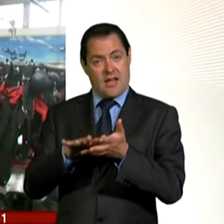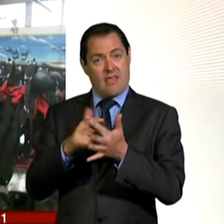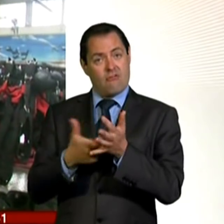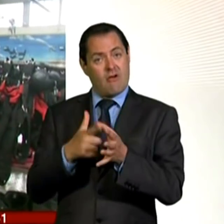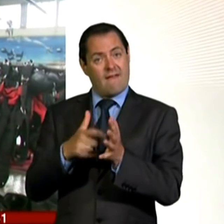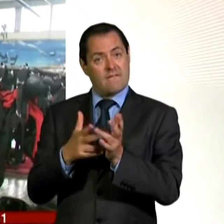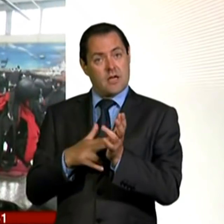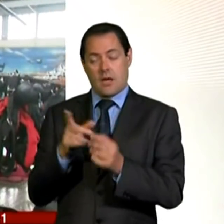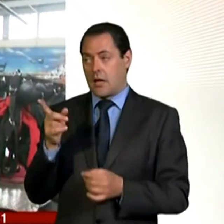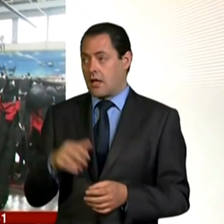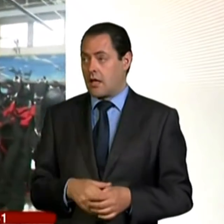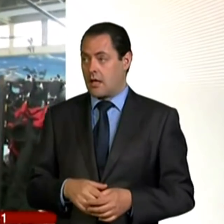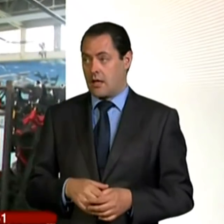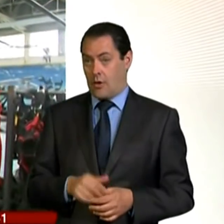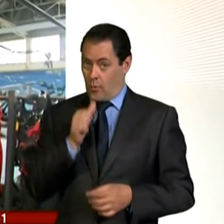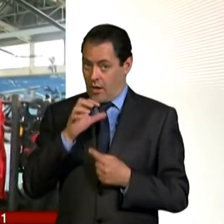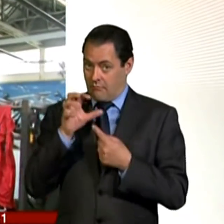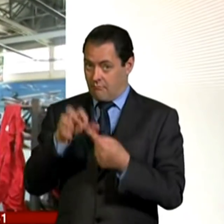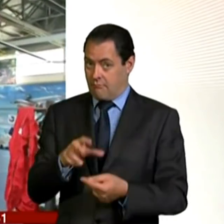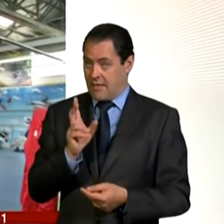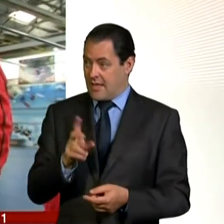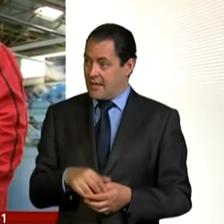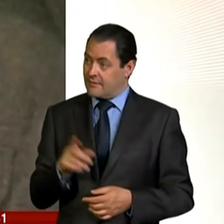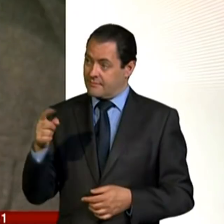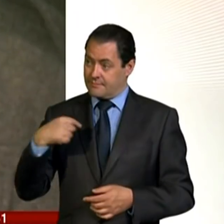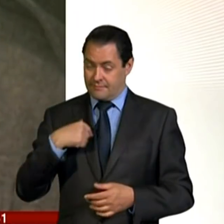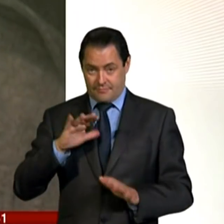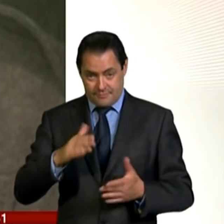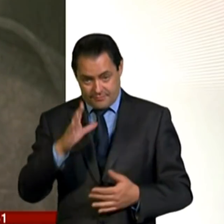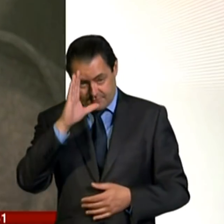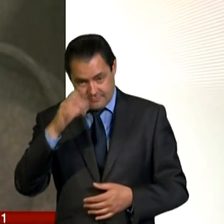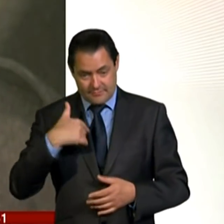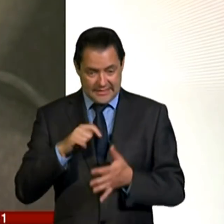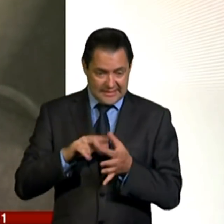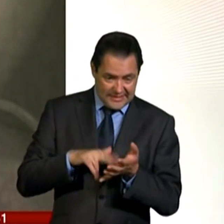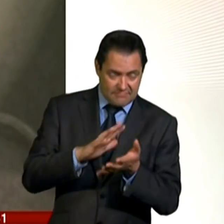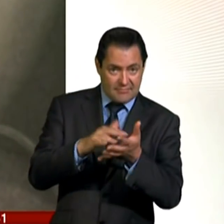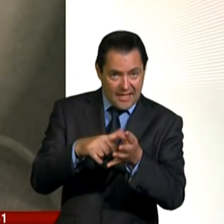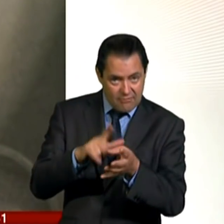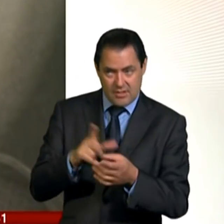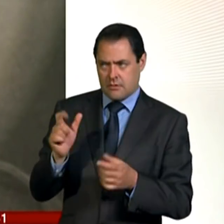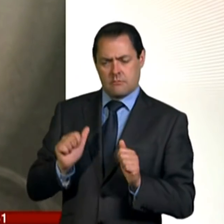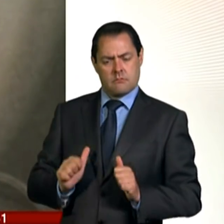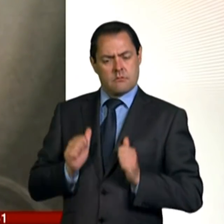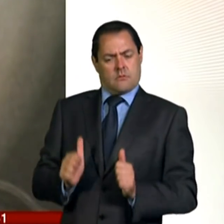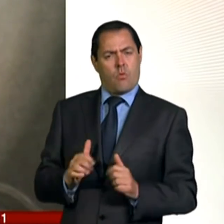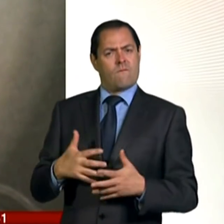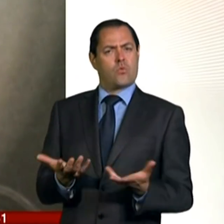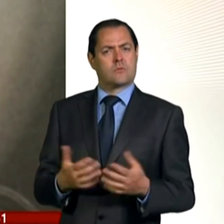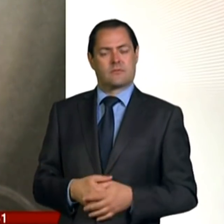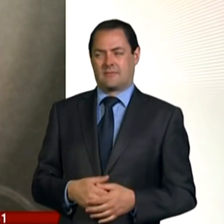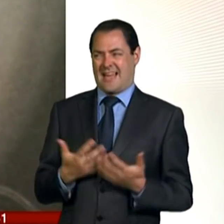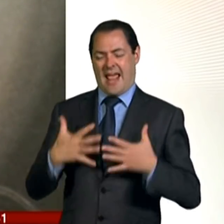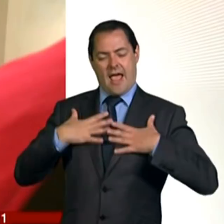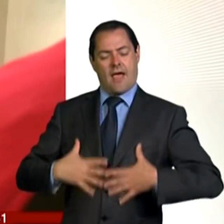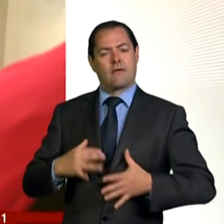about to return to parachuting. It's great to meet you too. I'm Dean, the team sergeant. Now, as then, Harry's turned out immaculately, but these days his